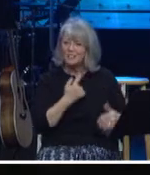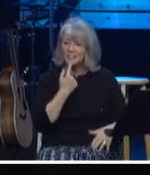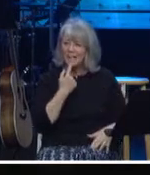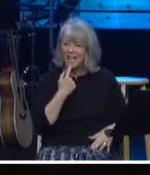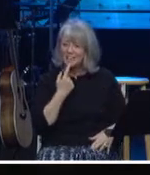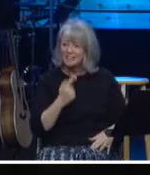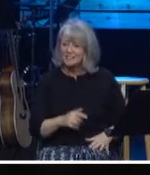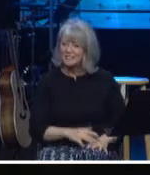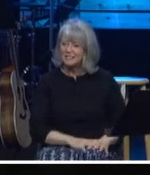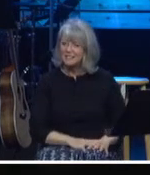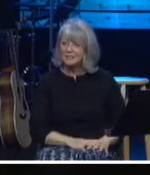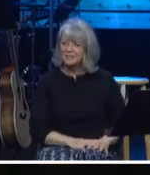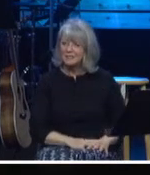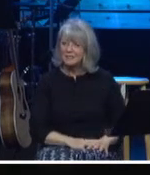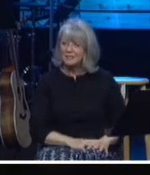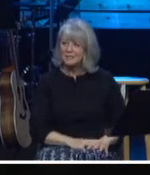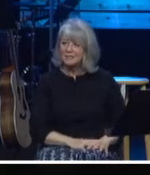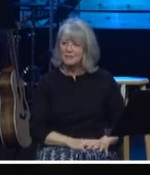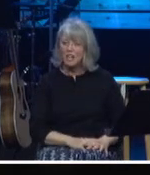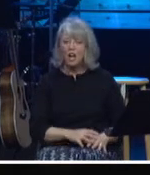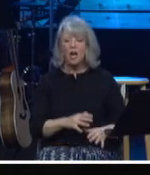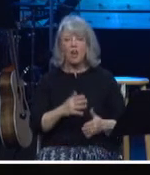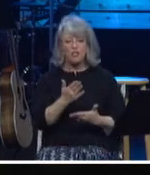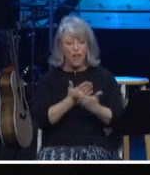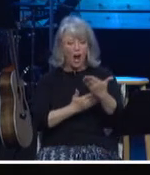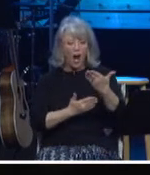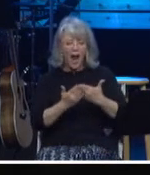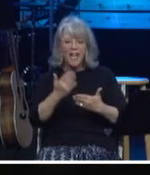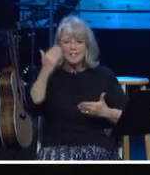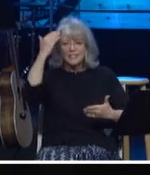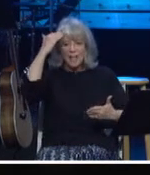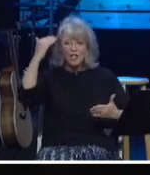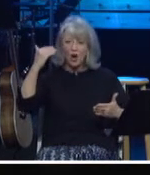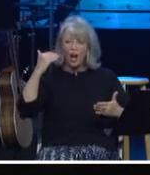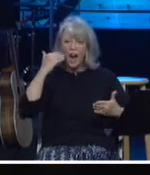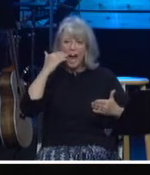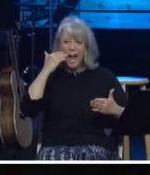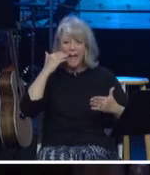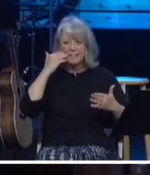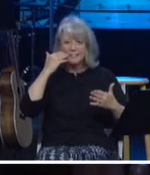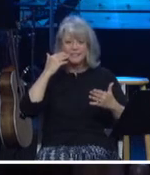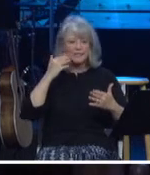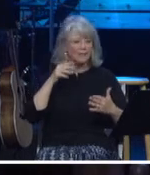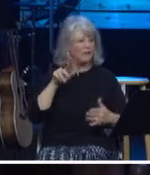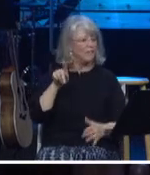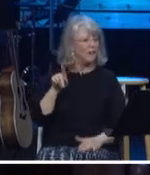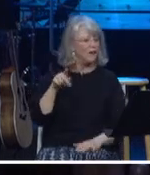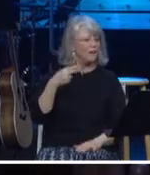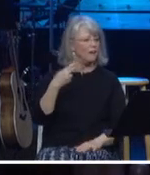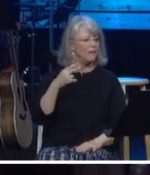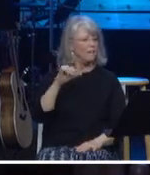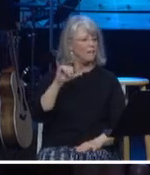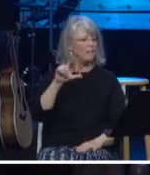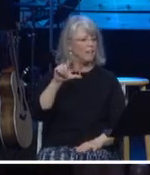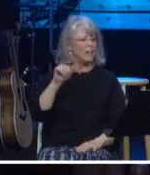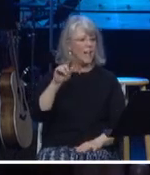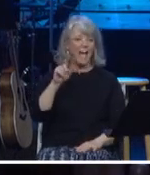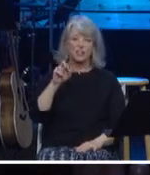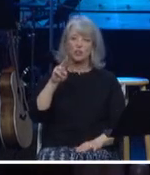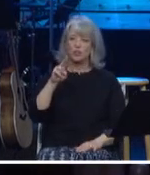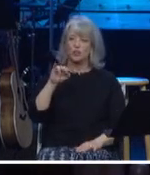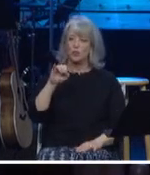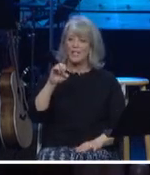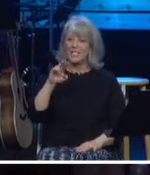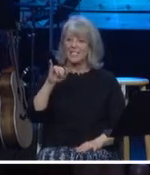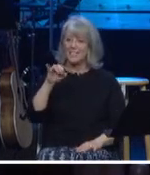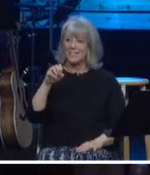They wore their love for God on their hands, on their heads. They put on their phylacteries, little boxes